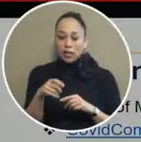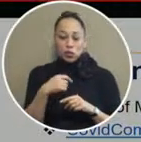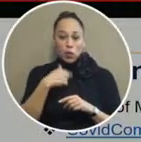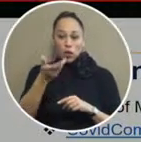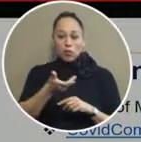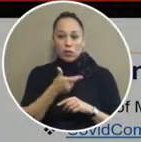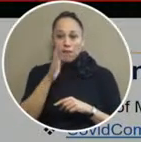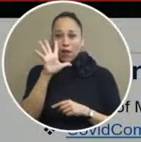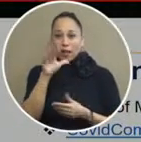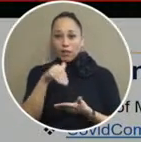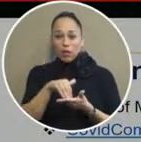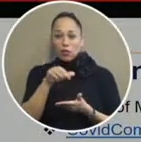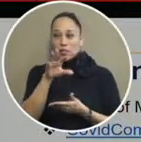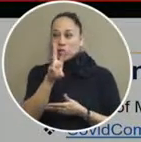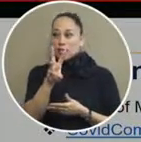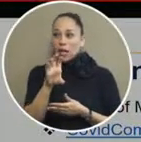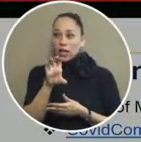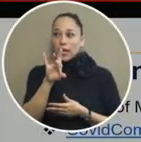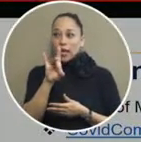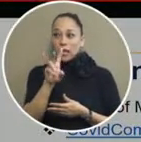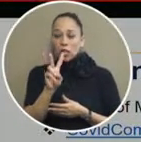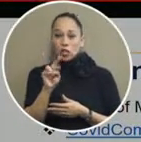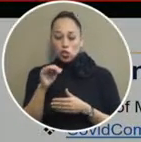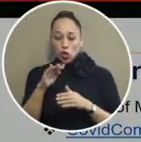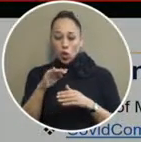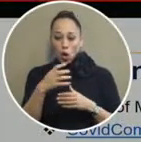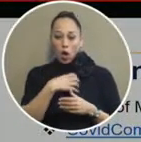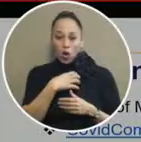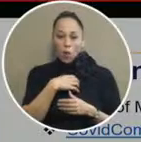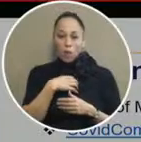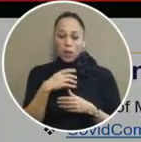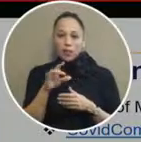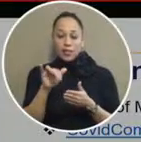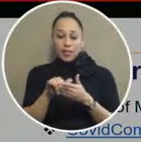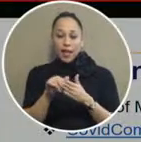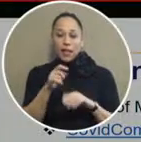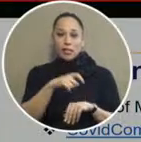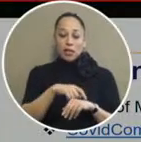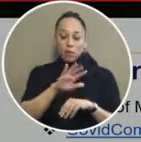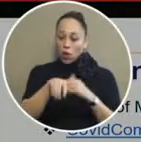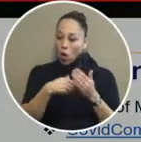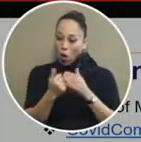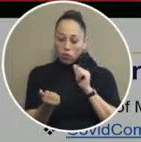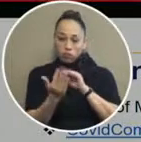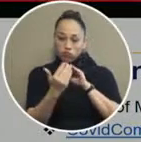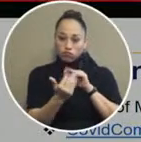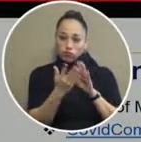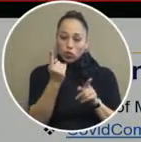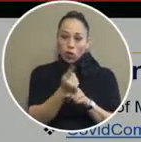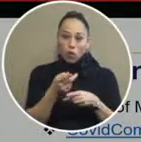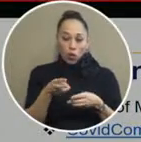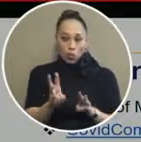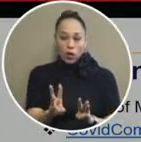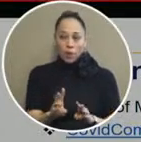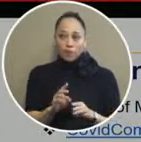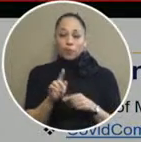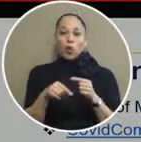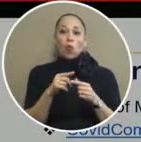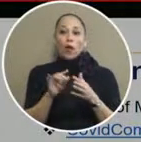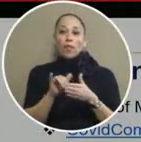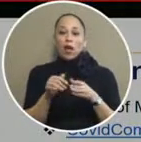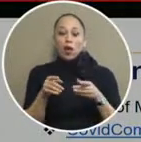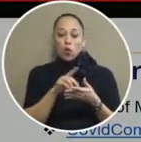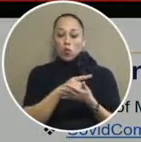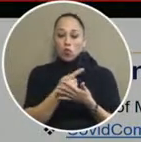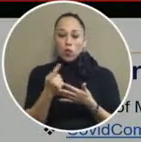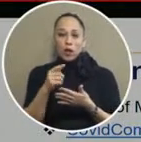received 5,682 complaints during that 6-week period, and they were all addressed appropriately. During the week of